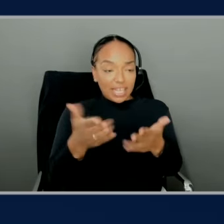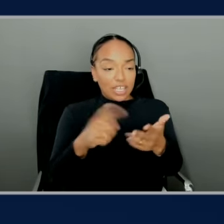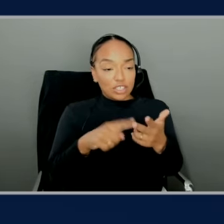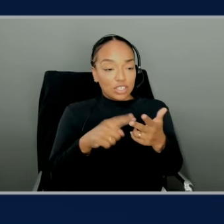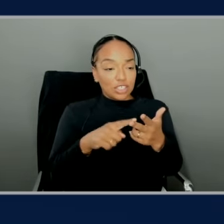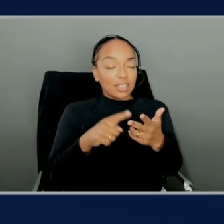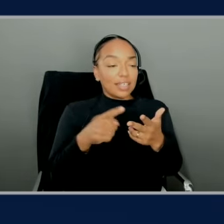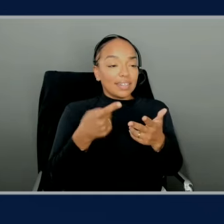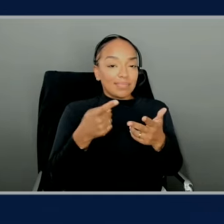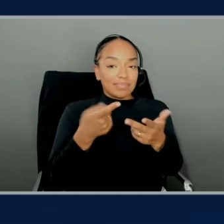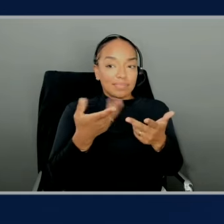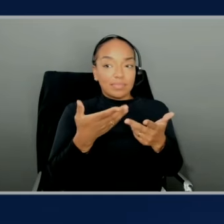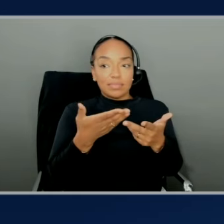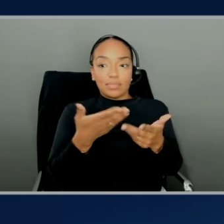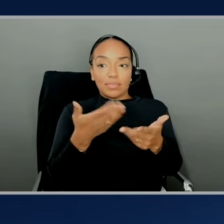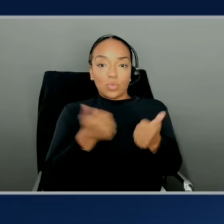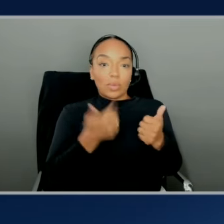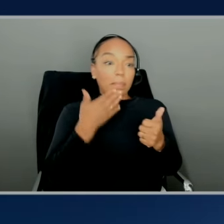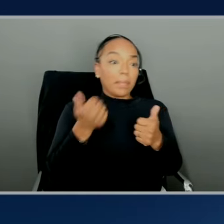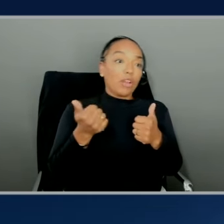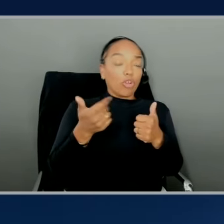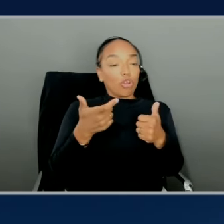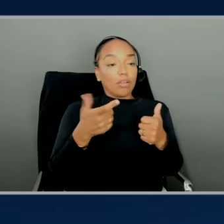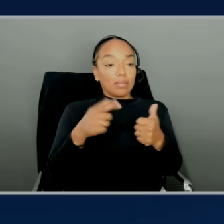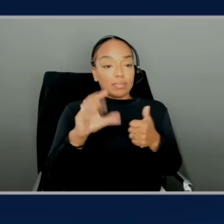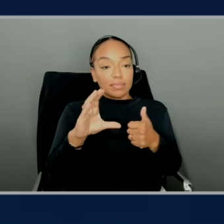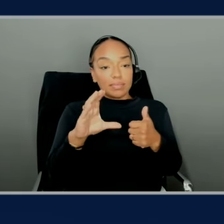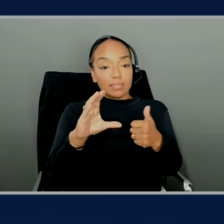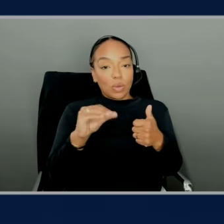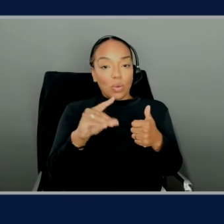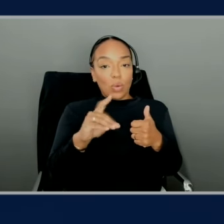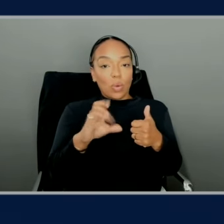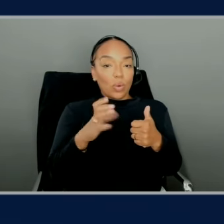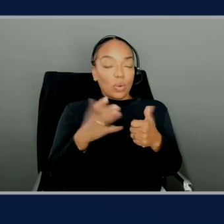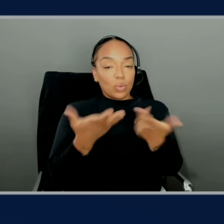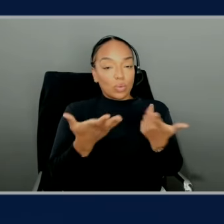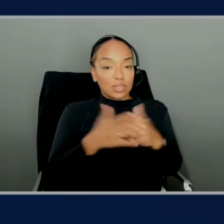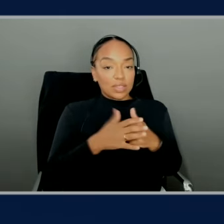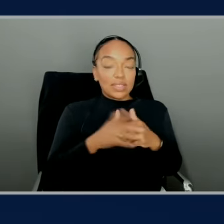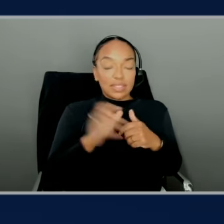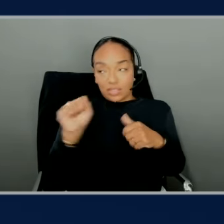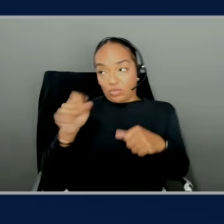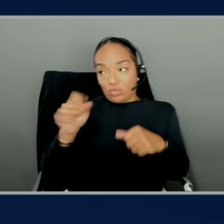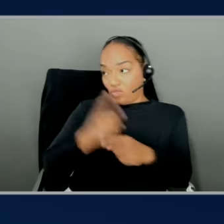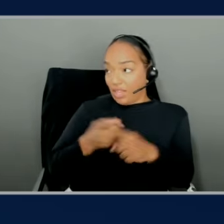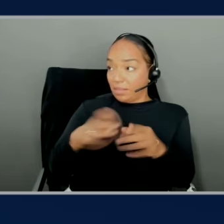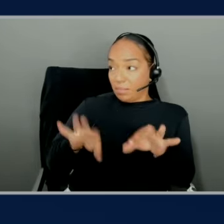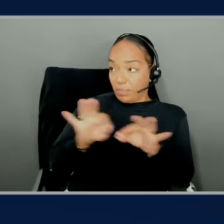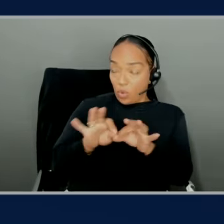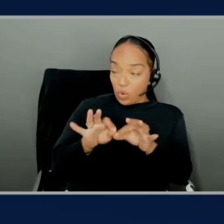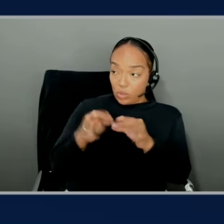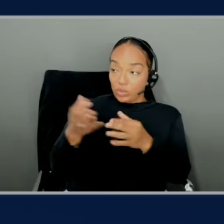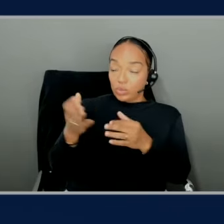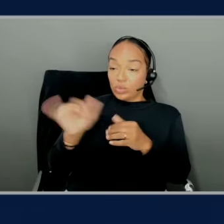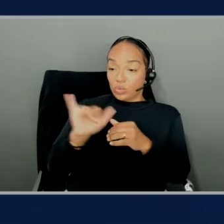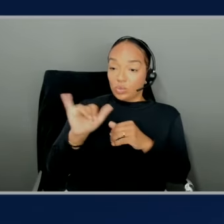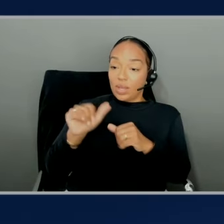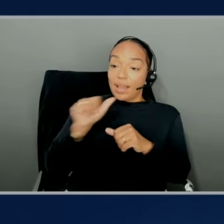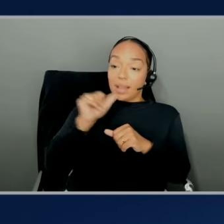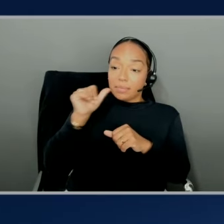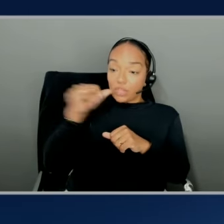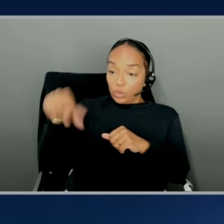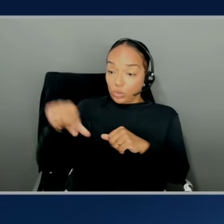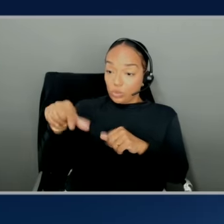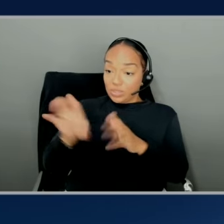or you know, teach you code if I think what's important too, Gigi, is like Amazon Q developer has been available in